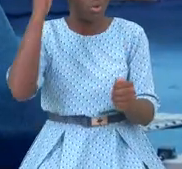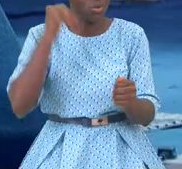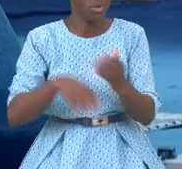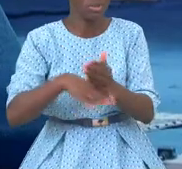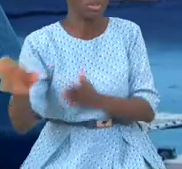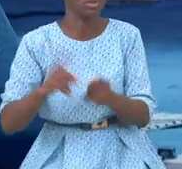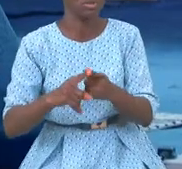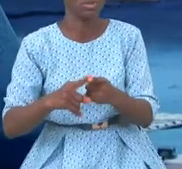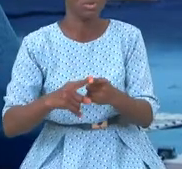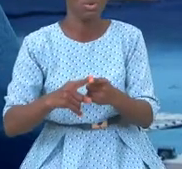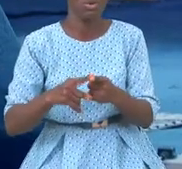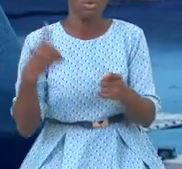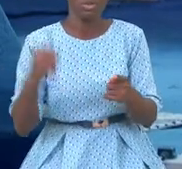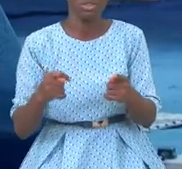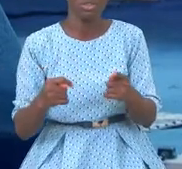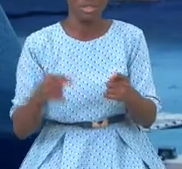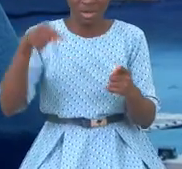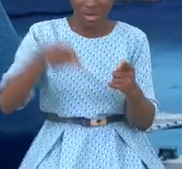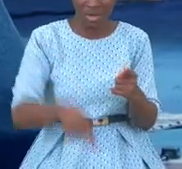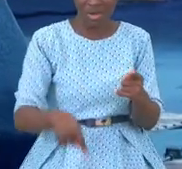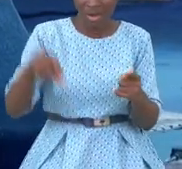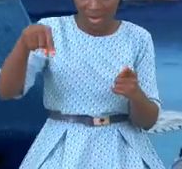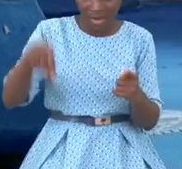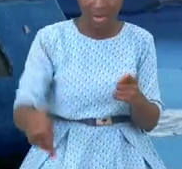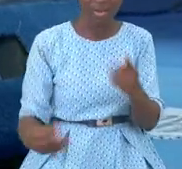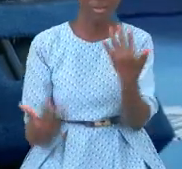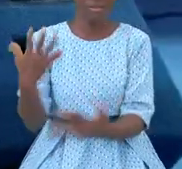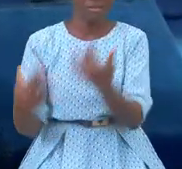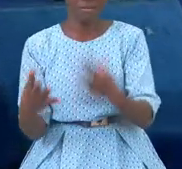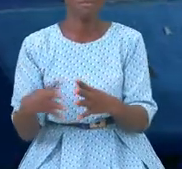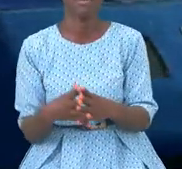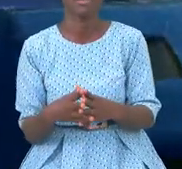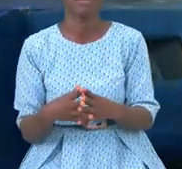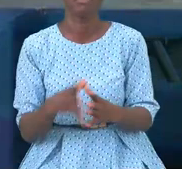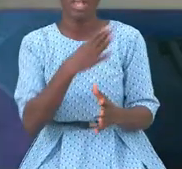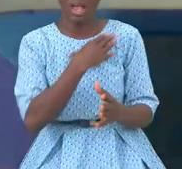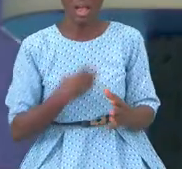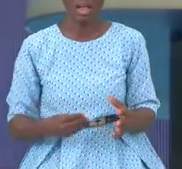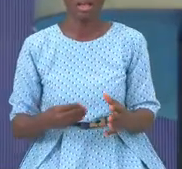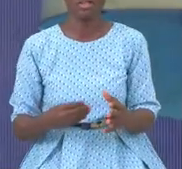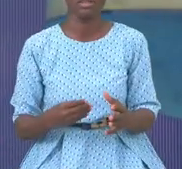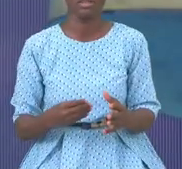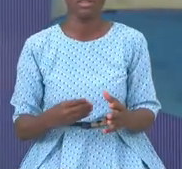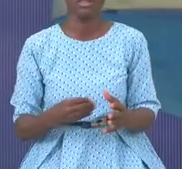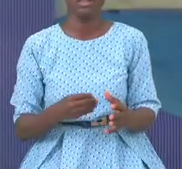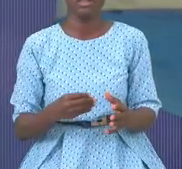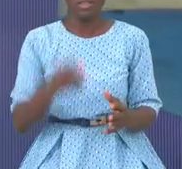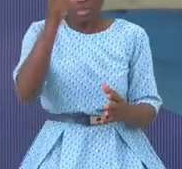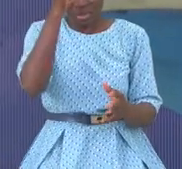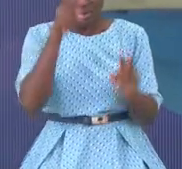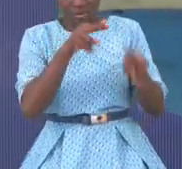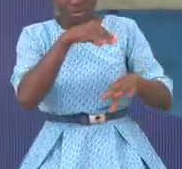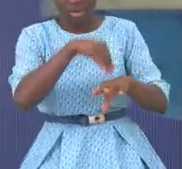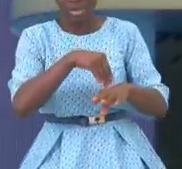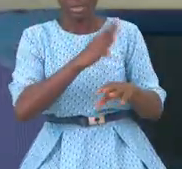that Jesus Christ has come to take man from the earth to heaven.